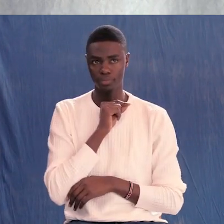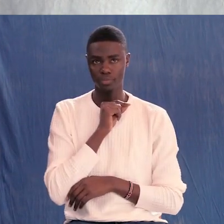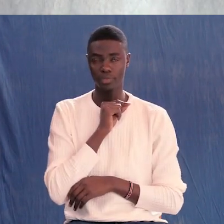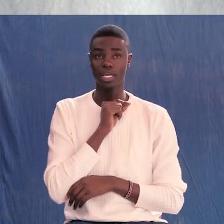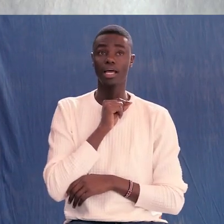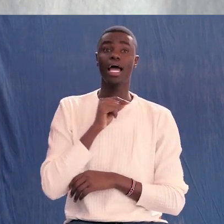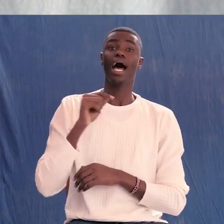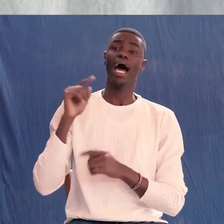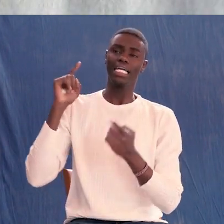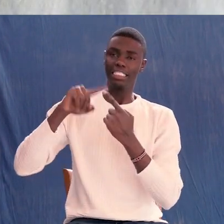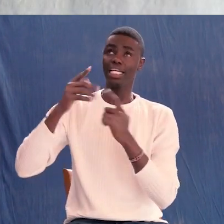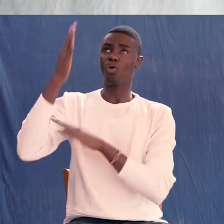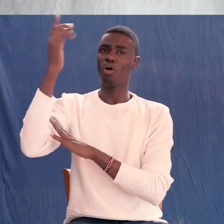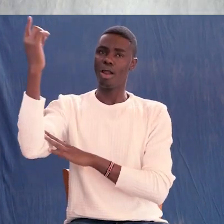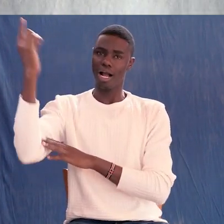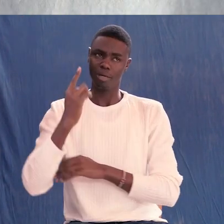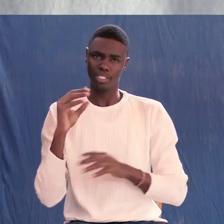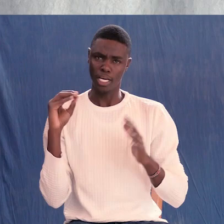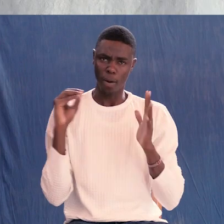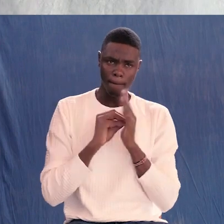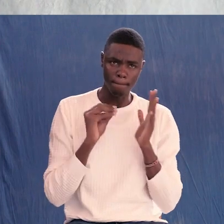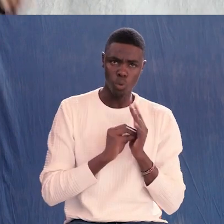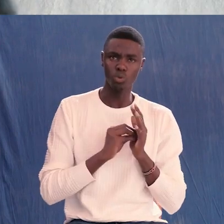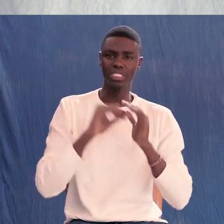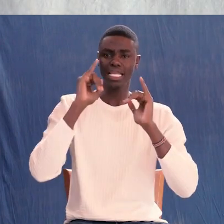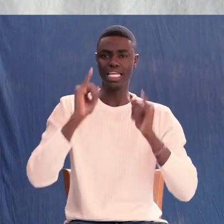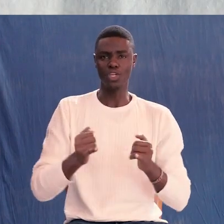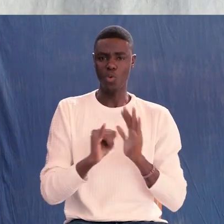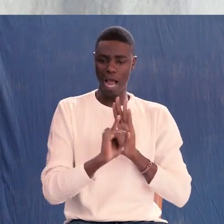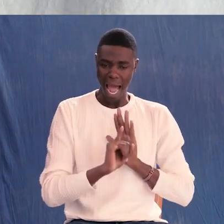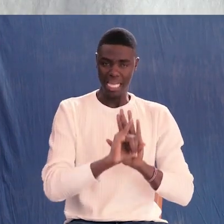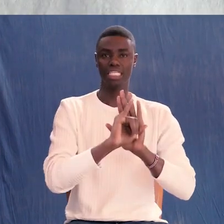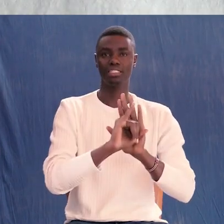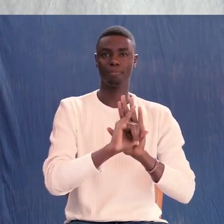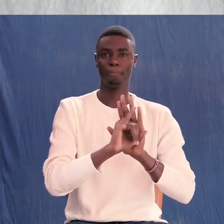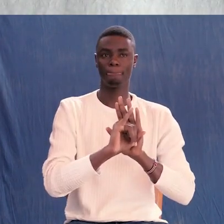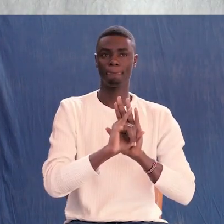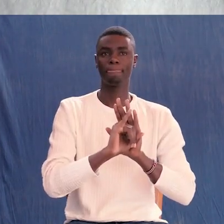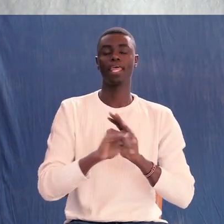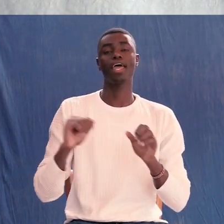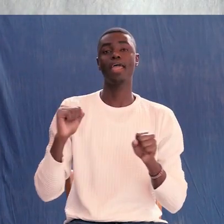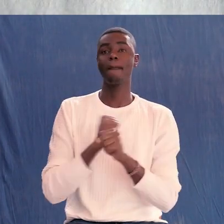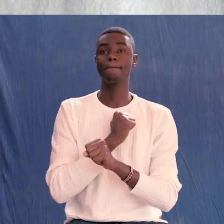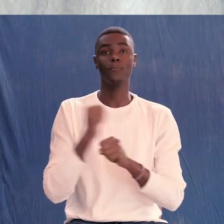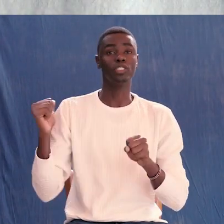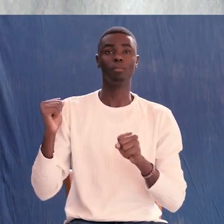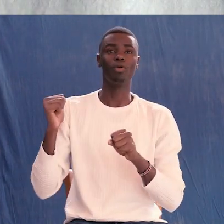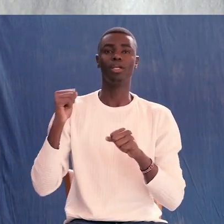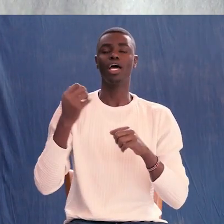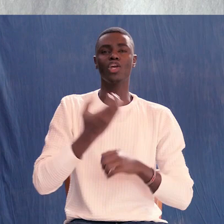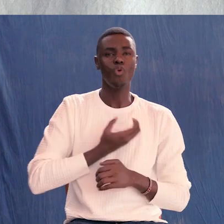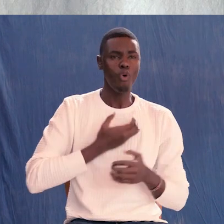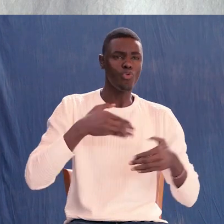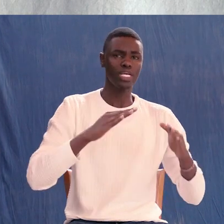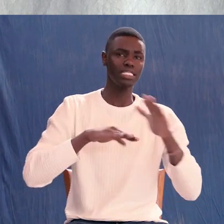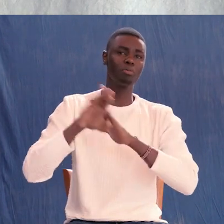Unless God himself comes and puts this imprint of his new identity, you can in no ways enter the